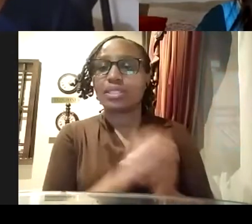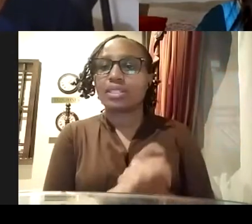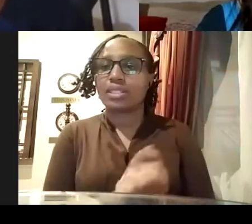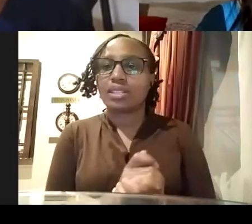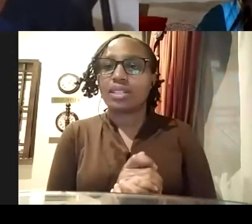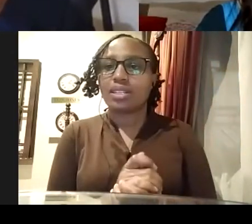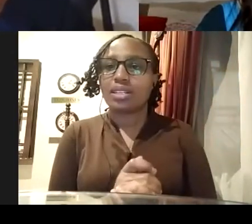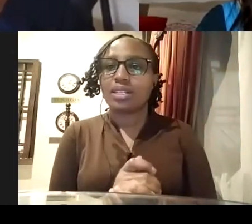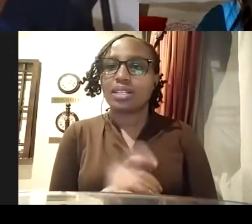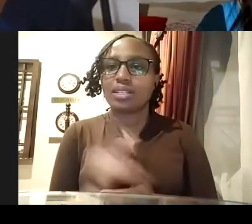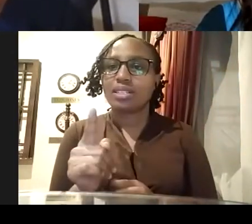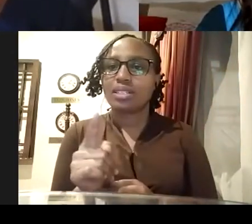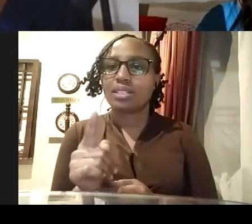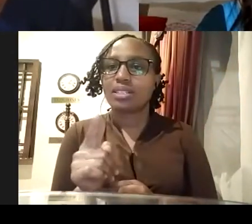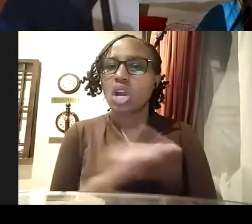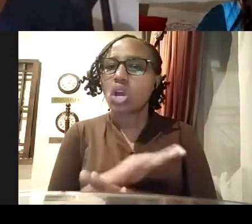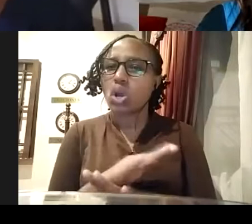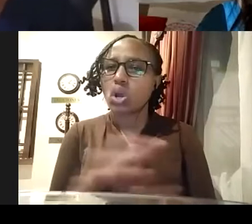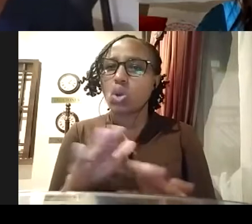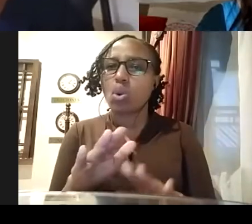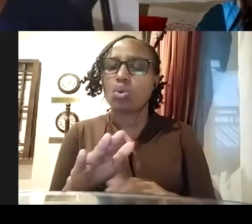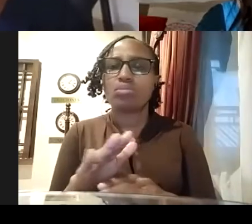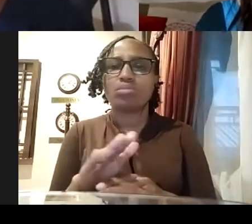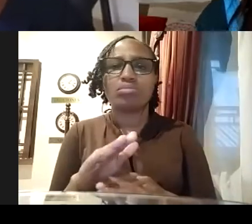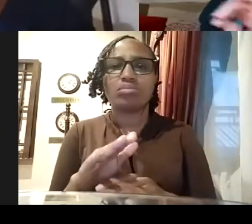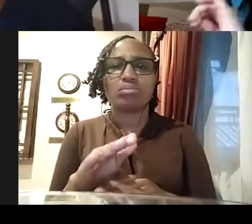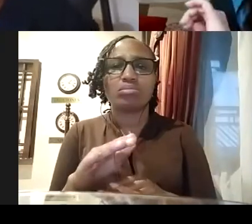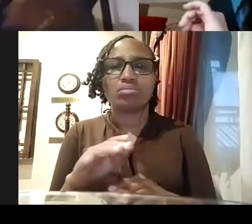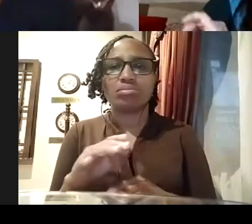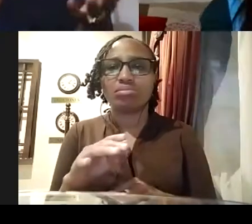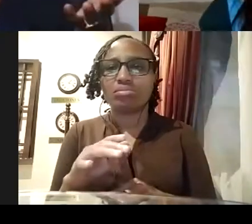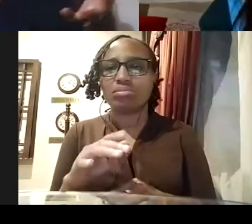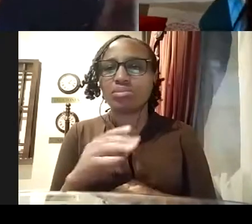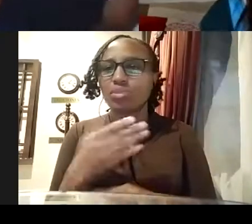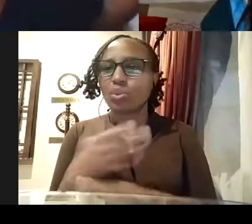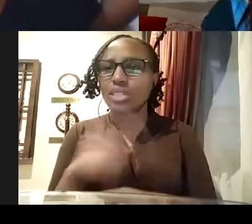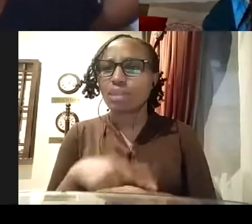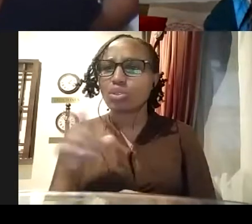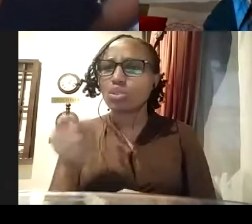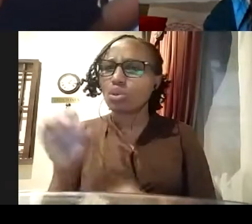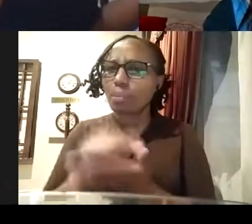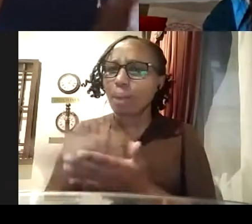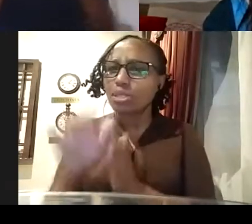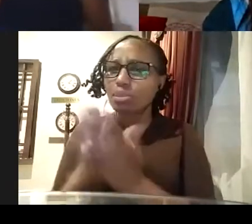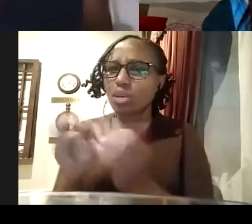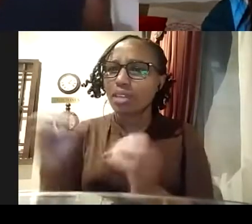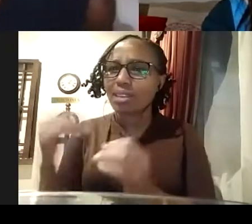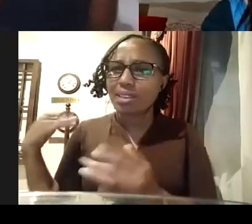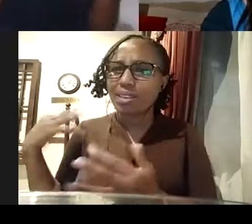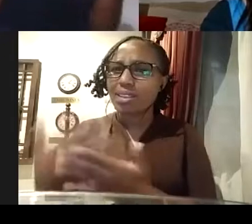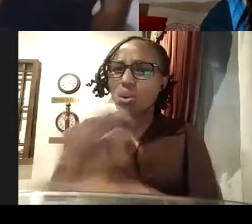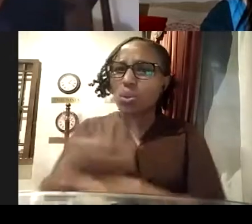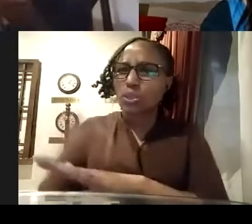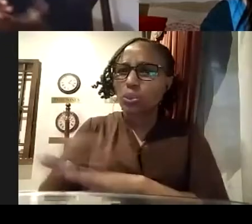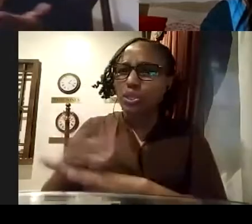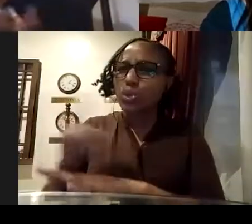there's a no-nonsense way Belinda will talk to you sometimes and just be like, what, so you don't publish this book? And then all those years were like wasted, and you'll be talking about this book for